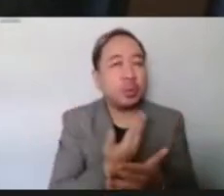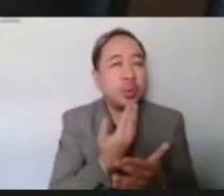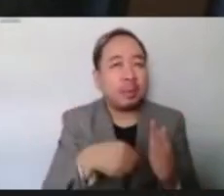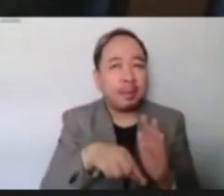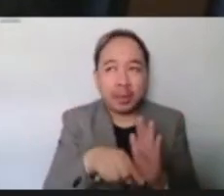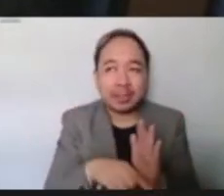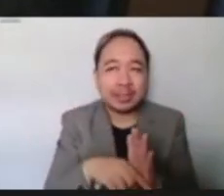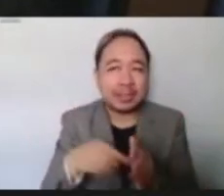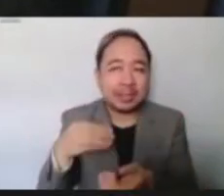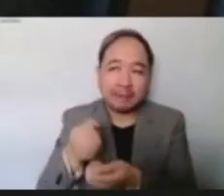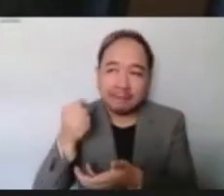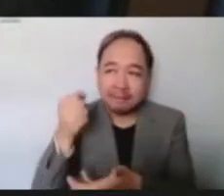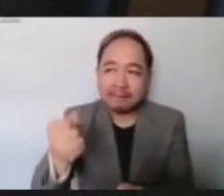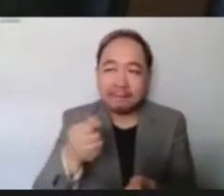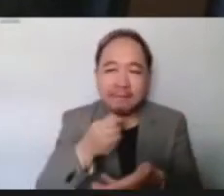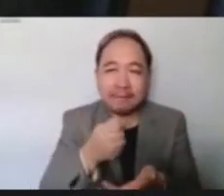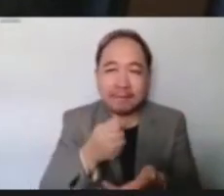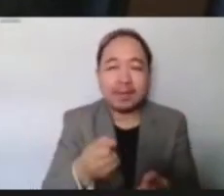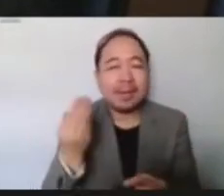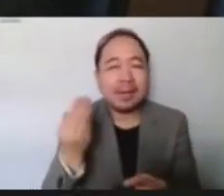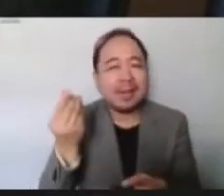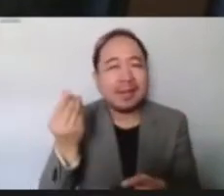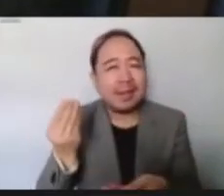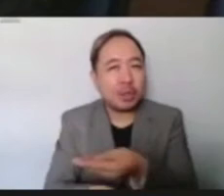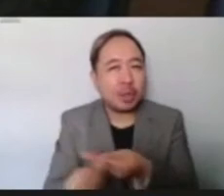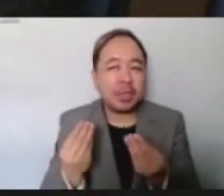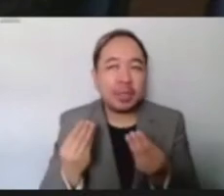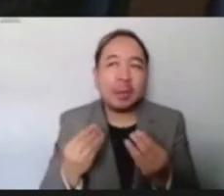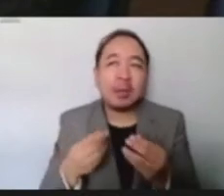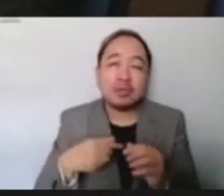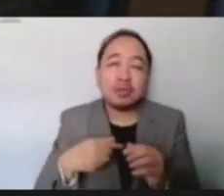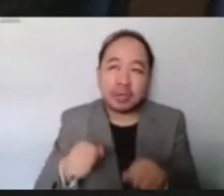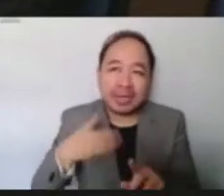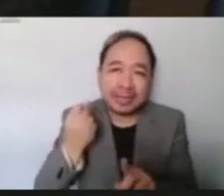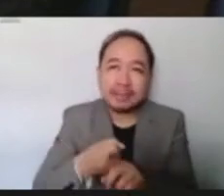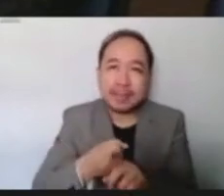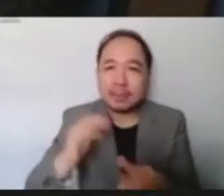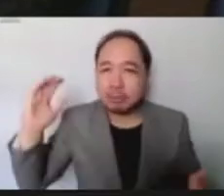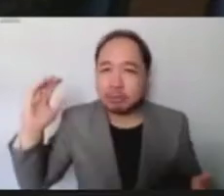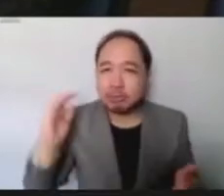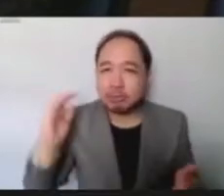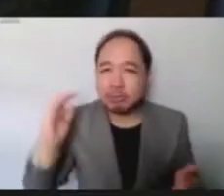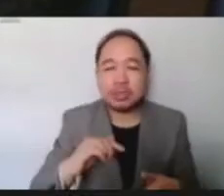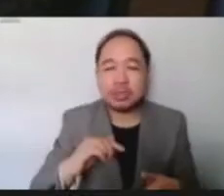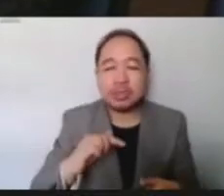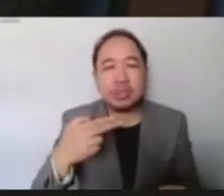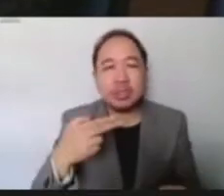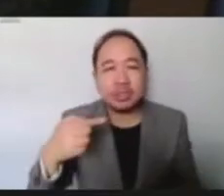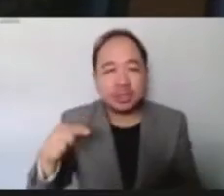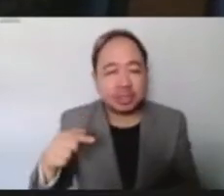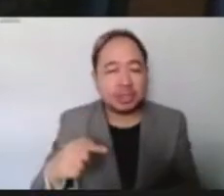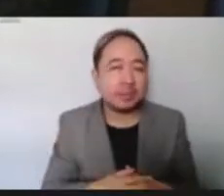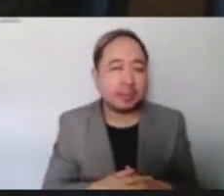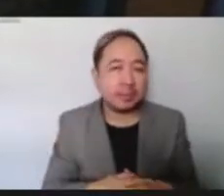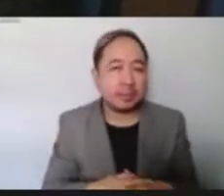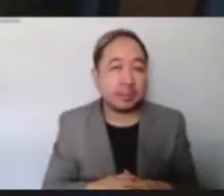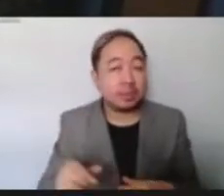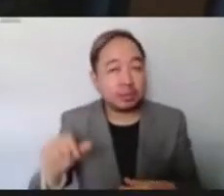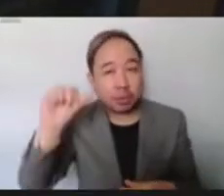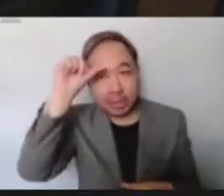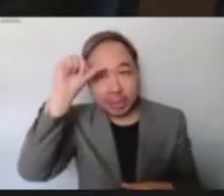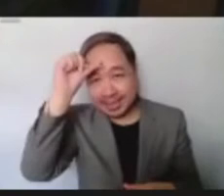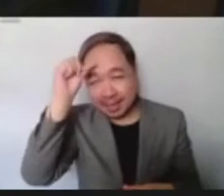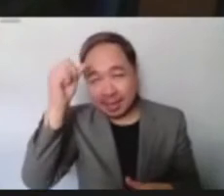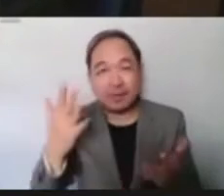and economic incentives to reduce emissions among various initiatives India launched the national